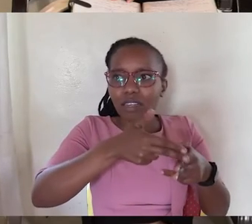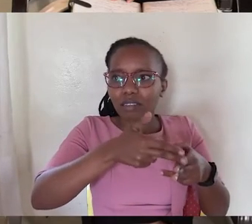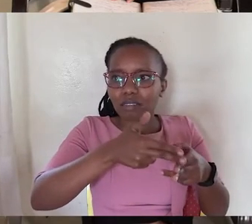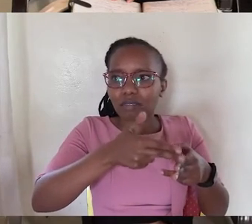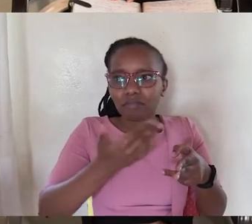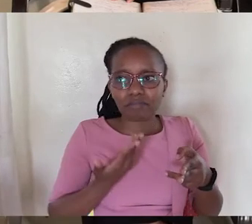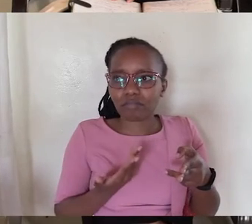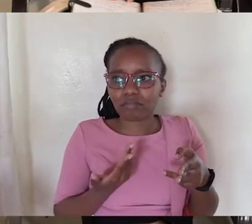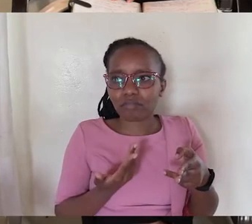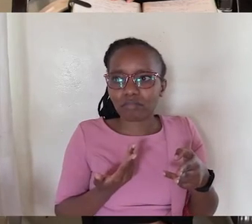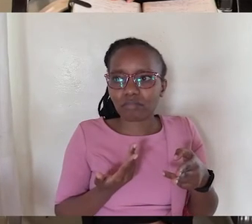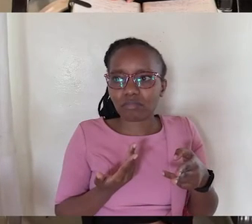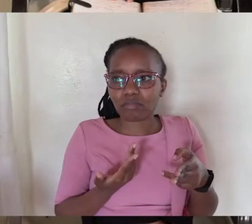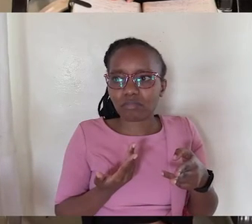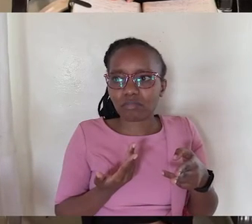Mwelekubwa,